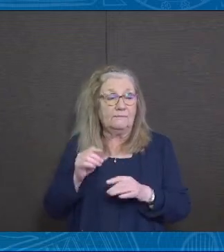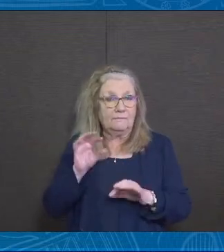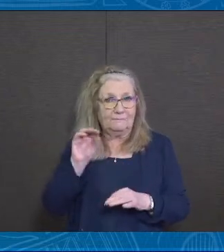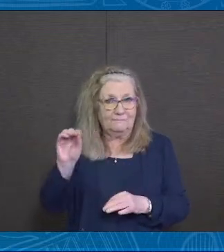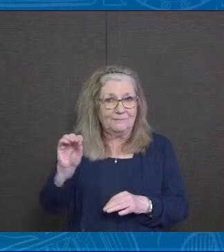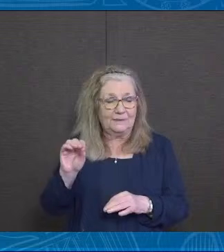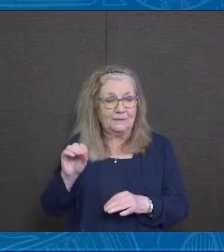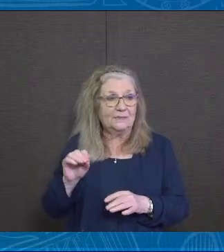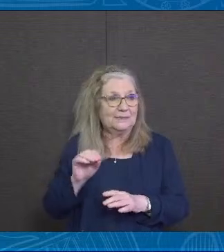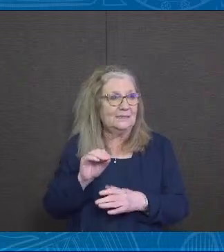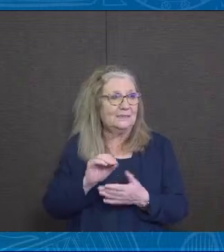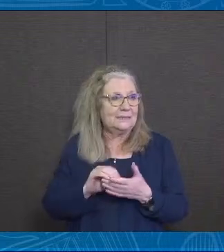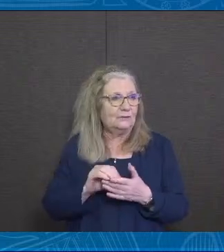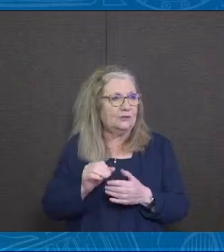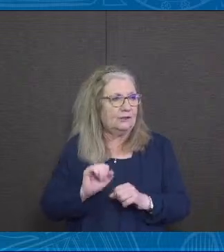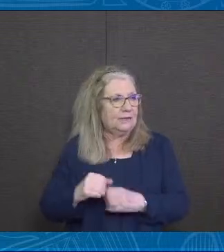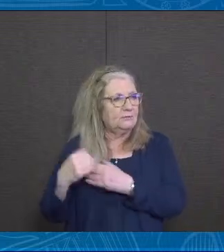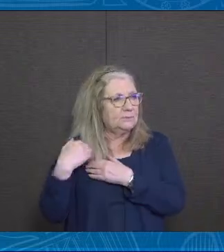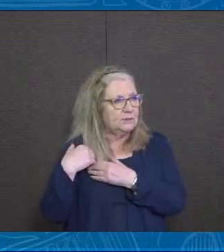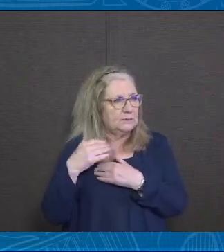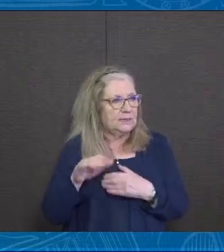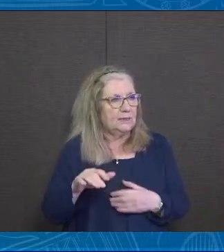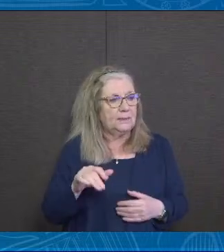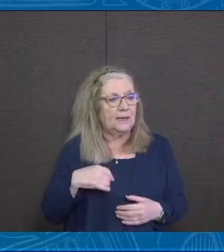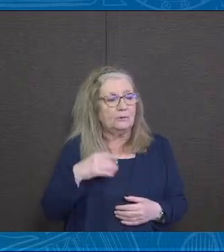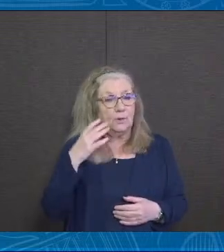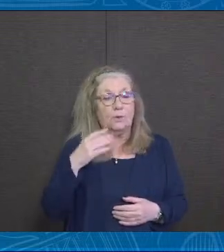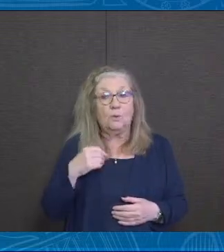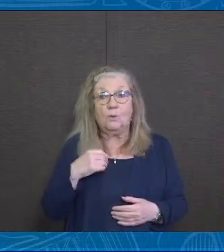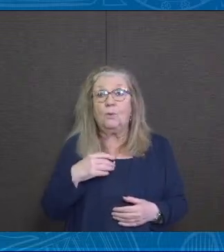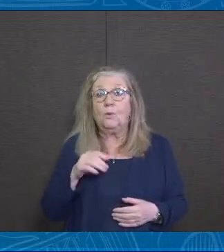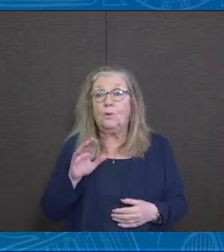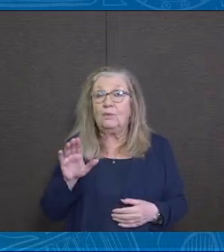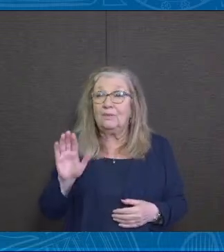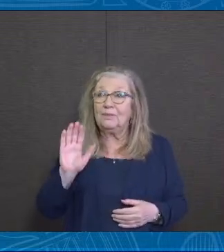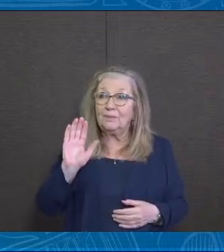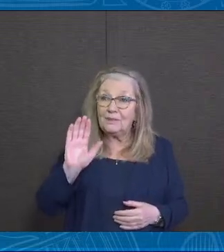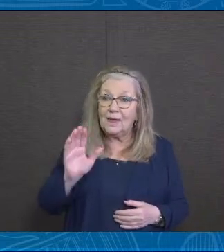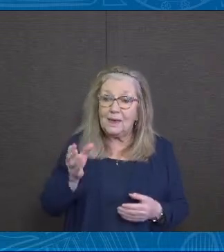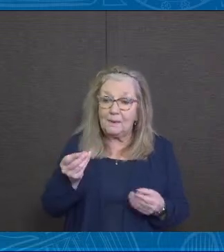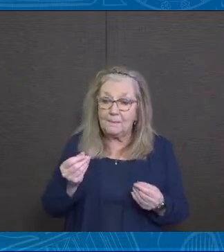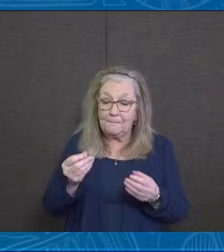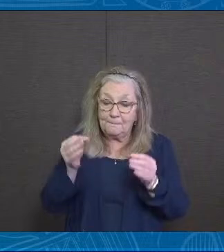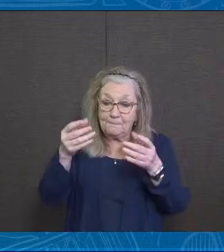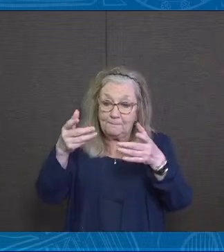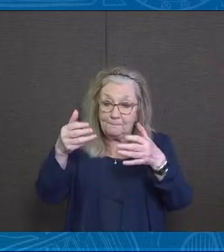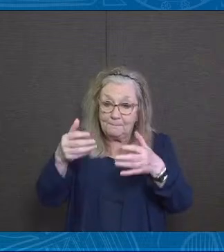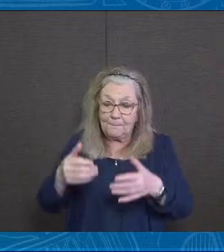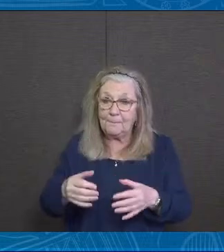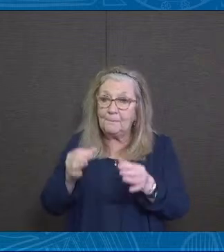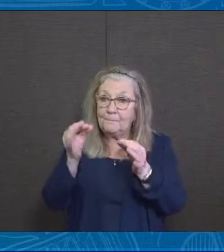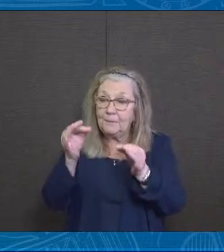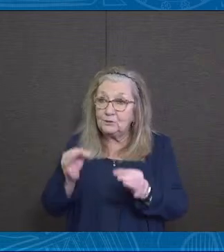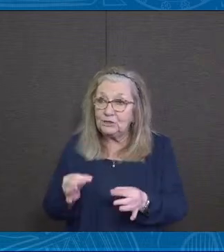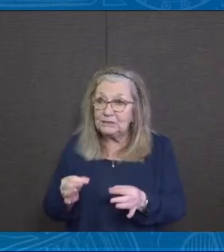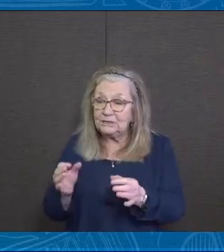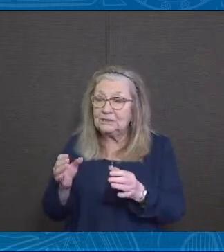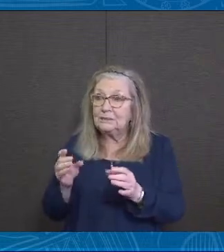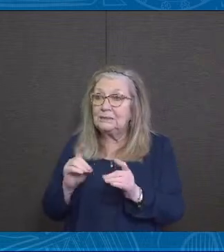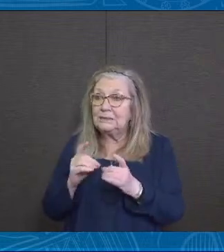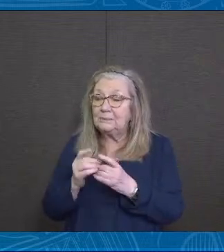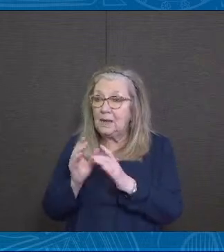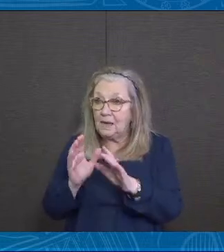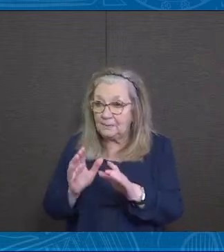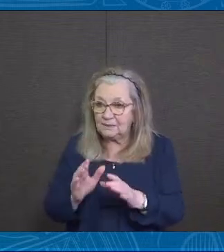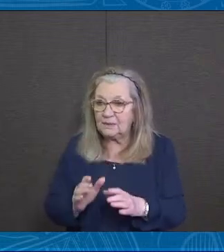Undersecretary is here. I'd just like to note that the Budget Department is separate from the Department of Finance in the Philippines.